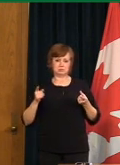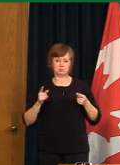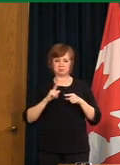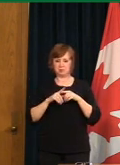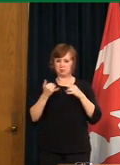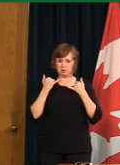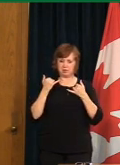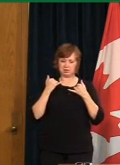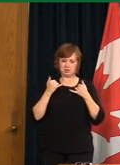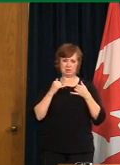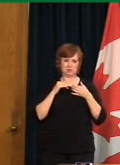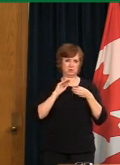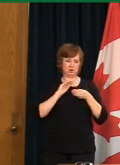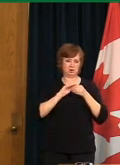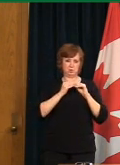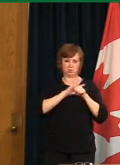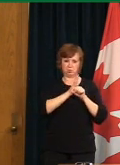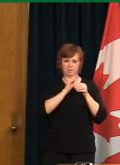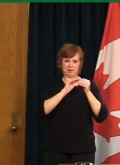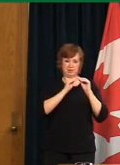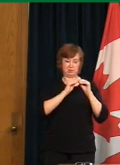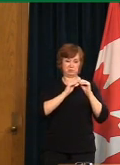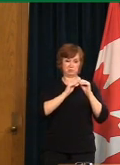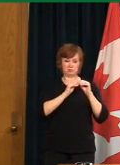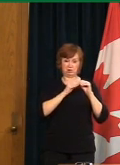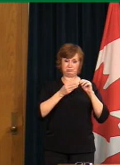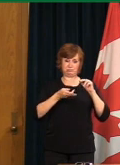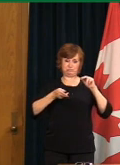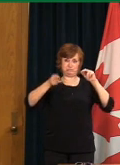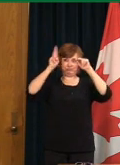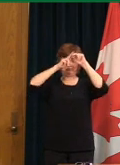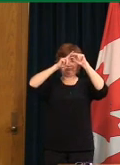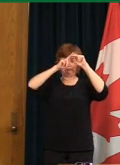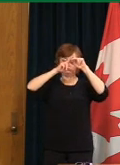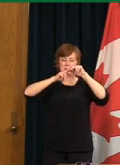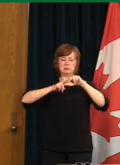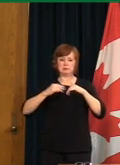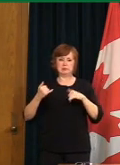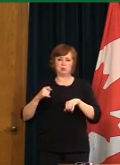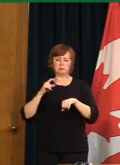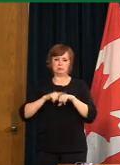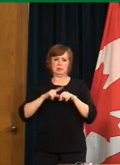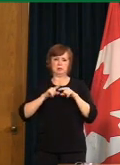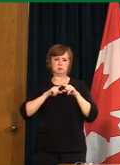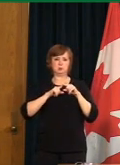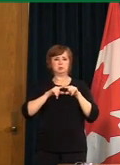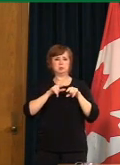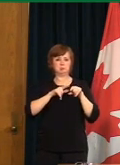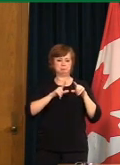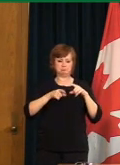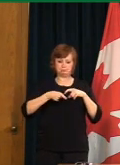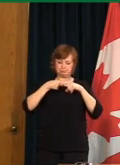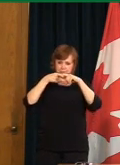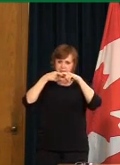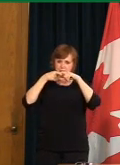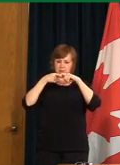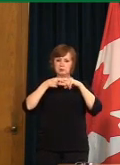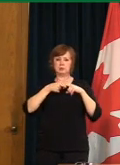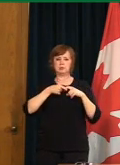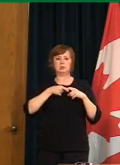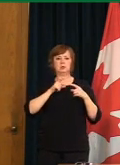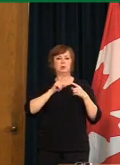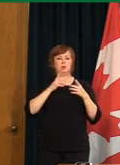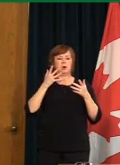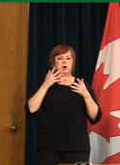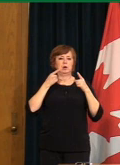right now, our numbers say that we need to take these steps. We need to take the initiative here to bend our infection rate